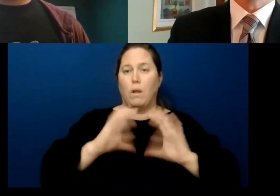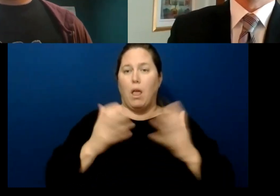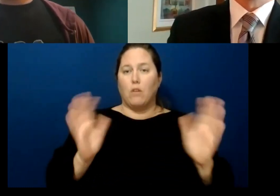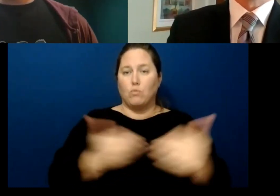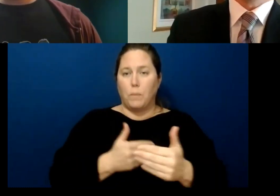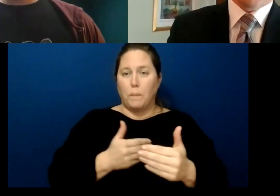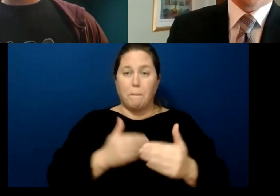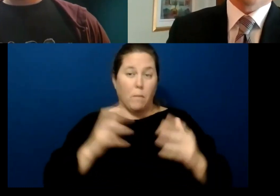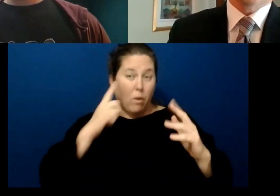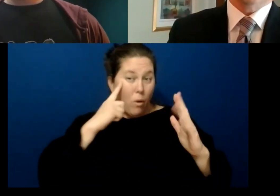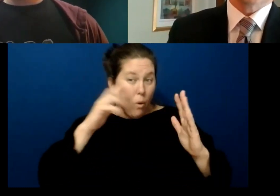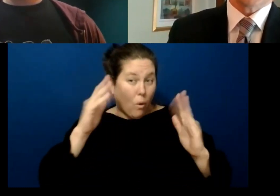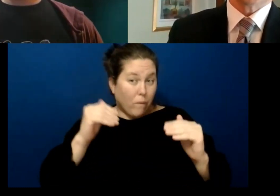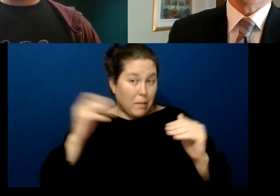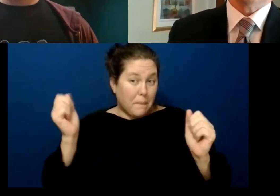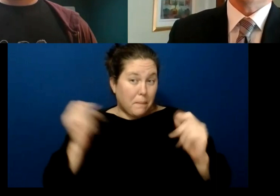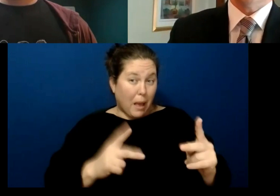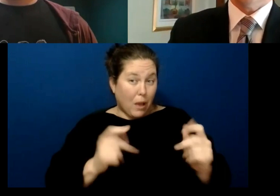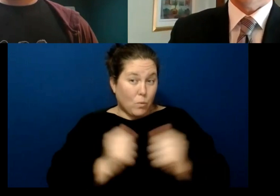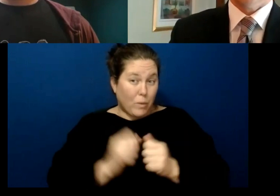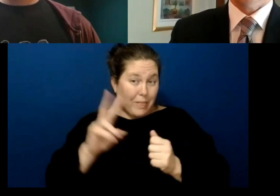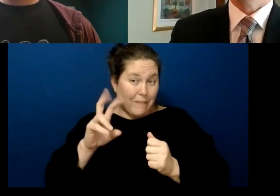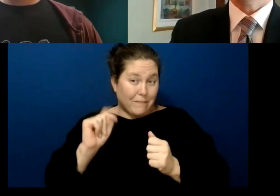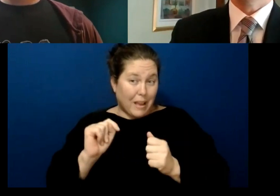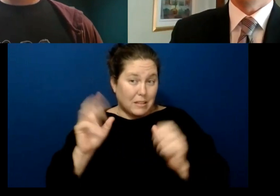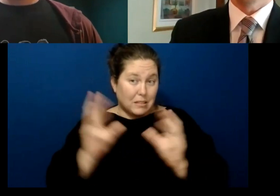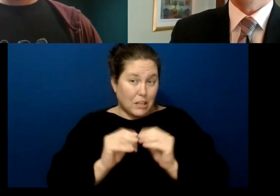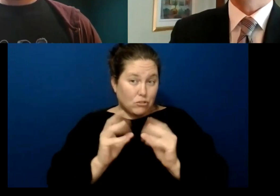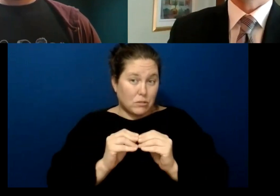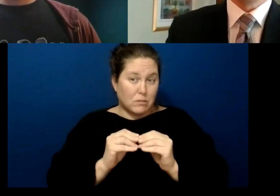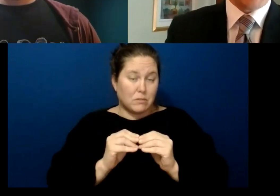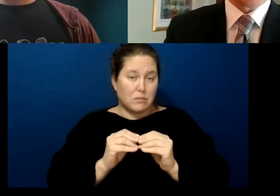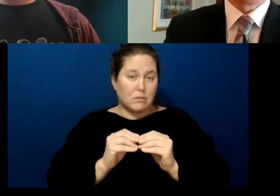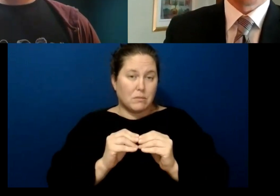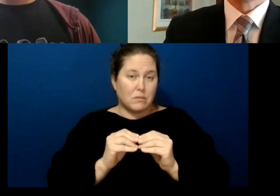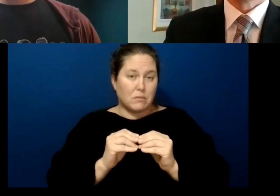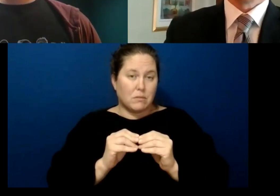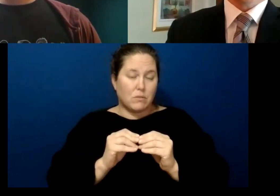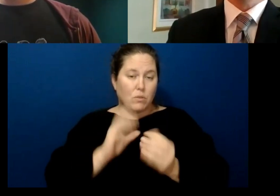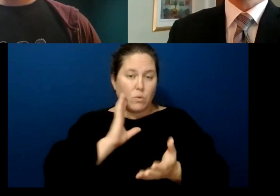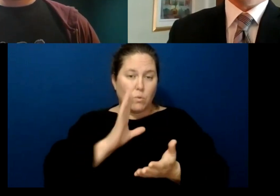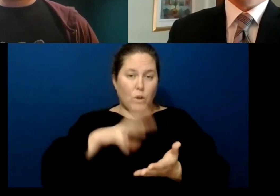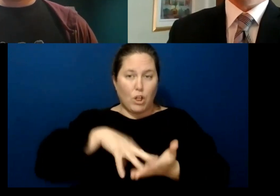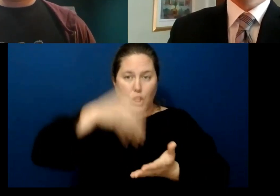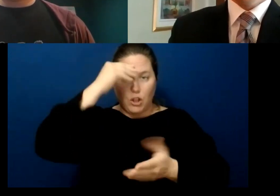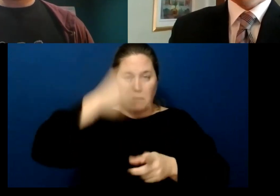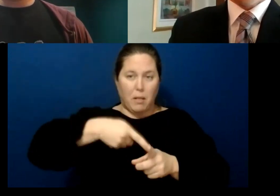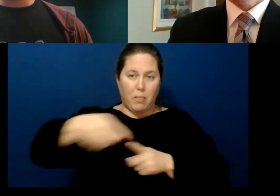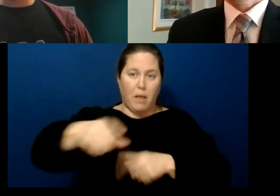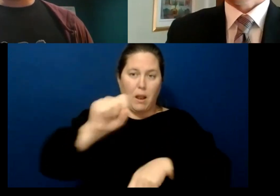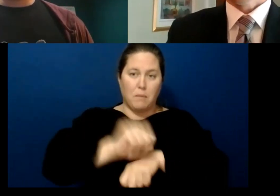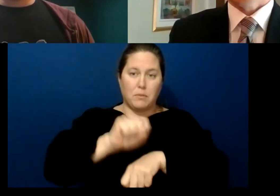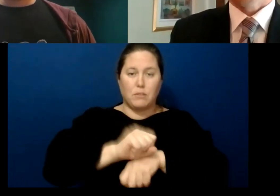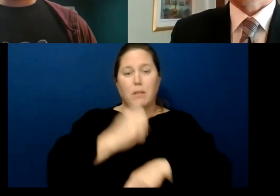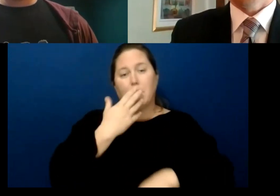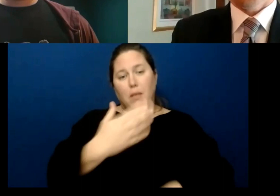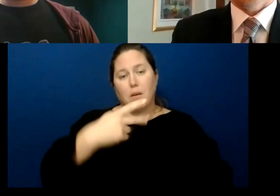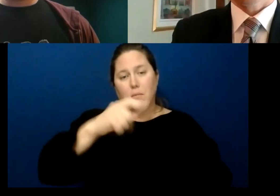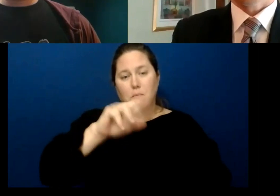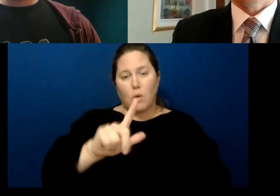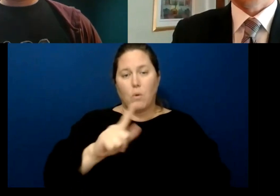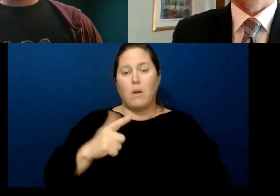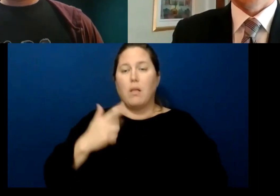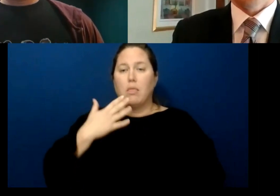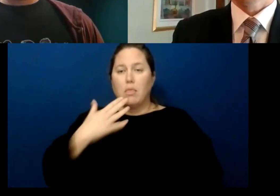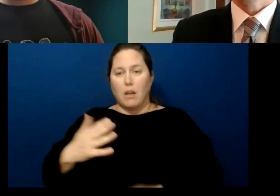the veterinarian session, and we'll learn all about that occupation. Thank you to Paul. Thank you to Ms. Amber